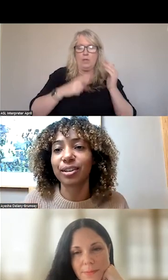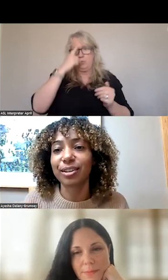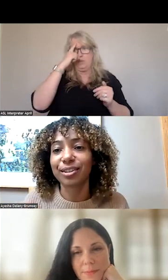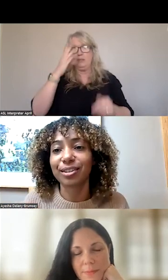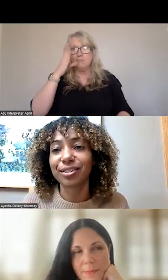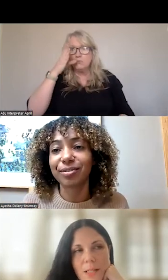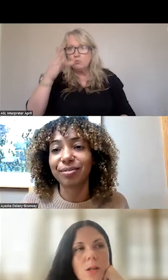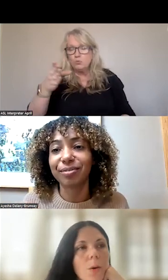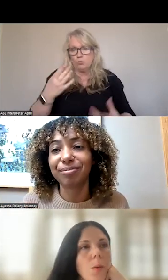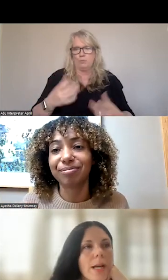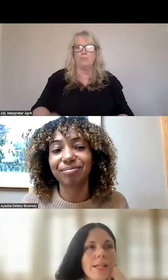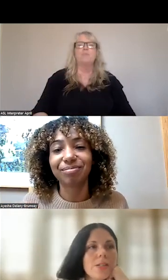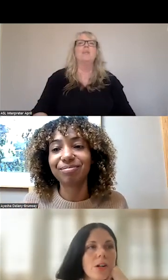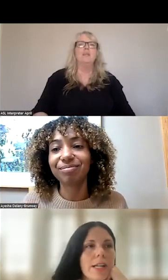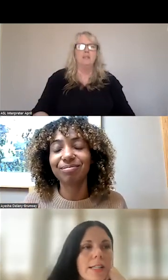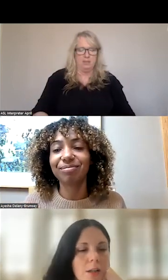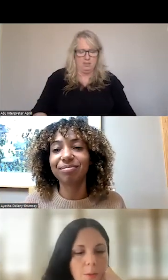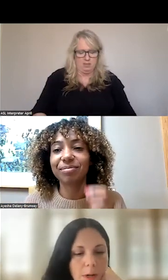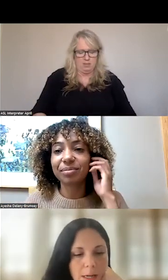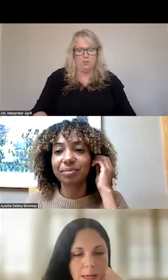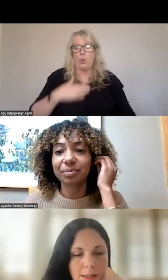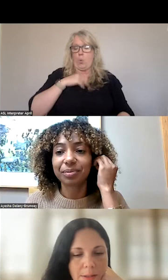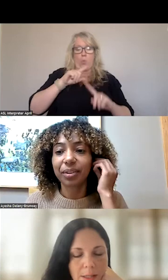going. So when I started,